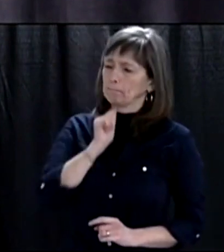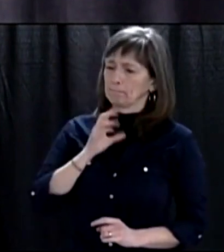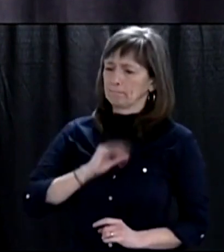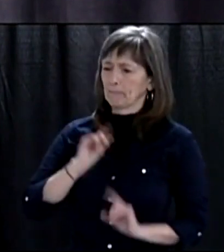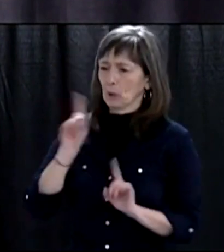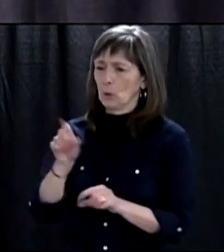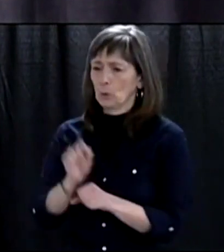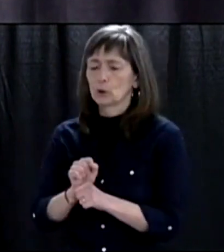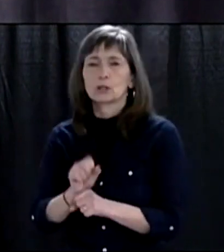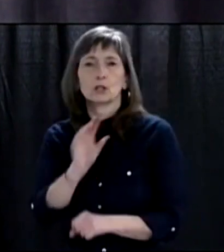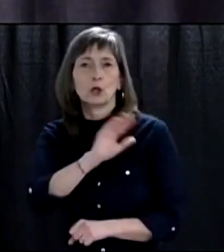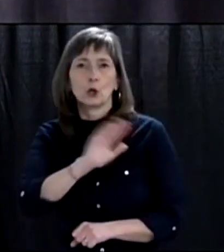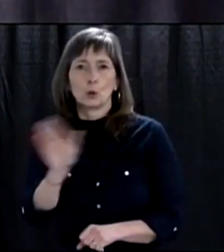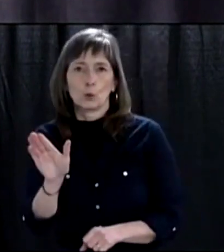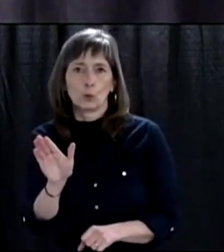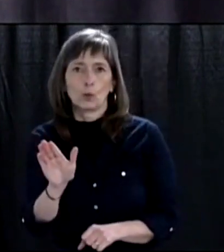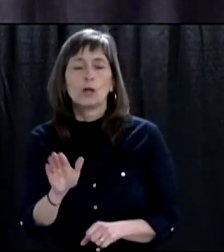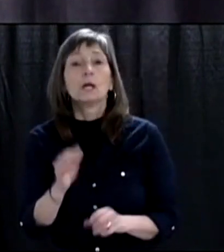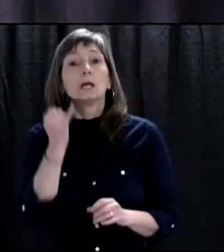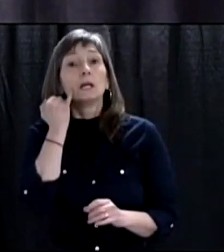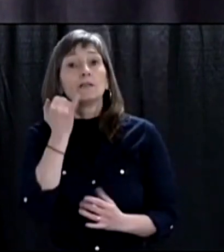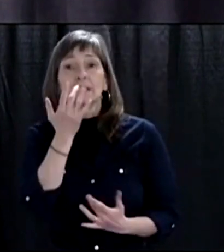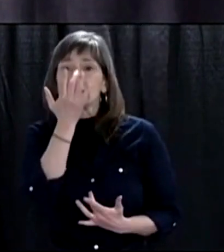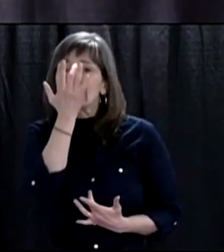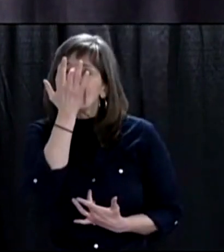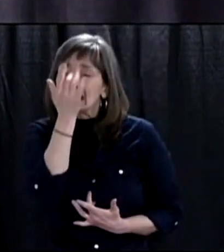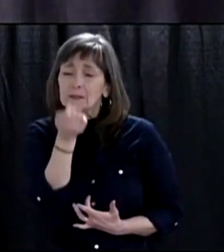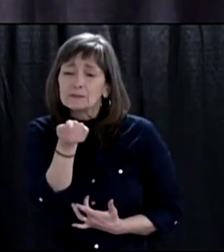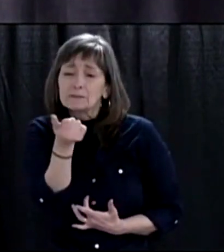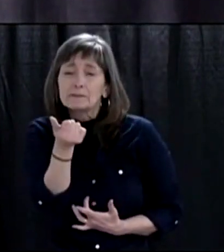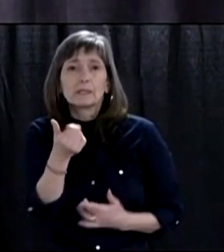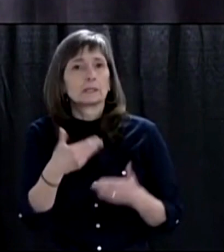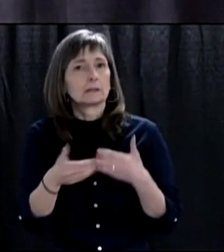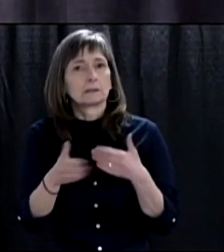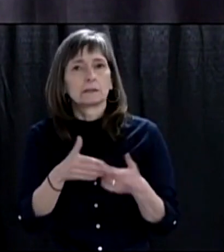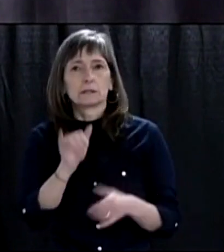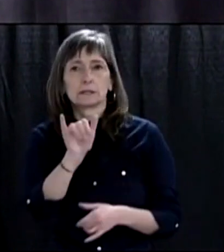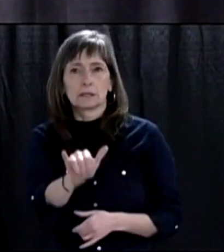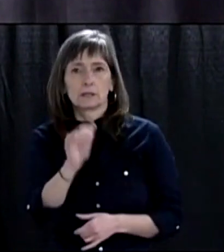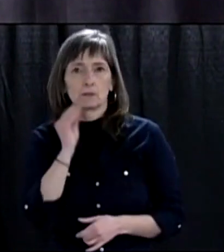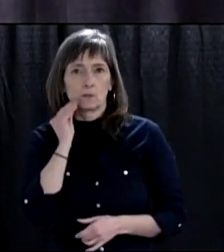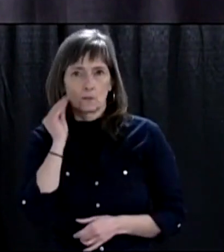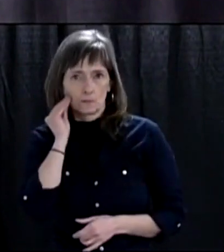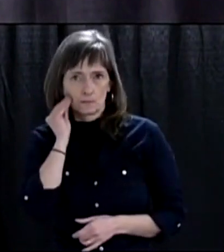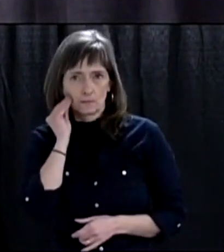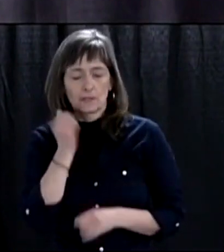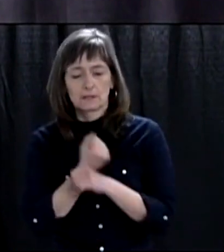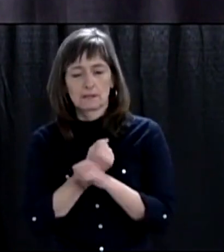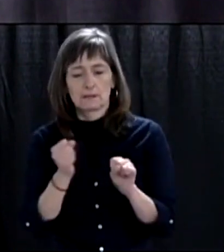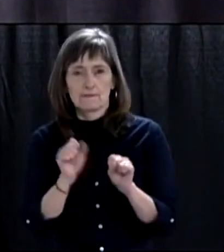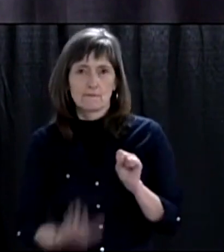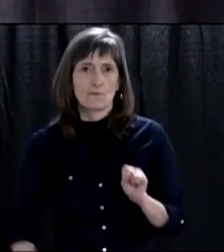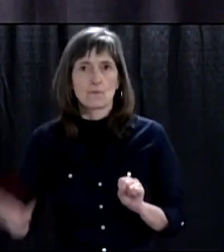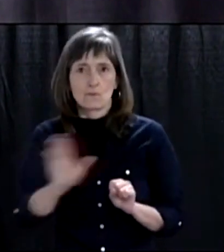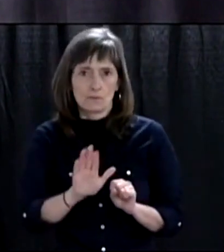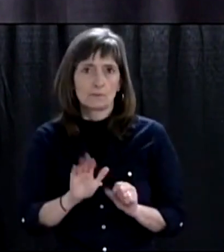sick, you need to stay home. This is for everyone's health and safety. Thank you.